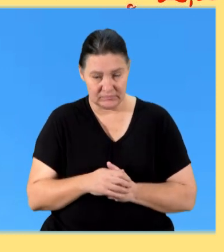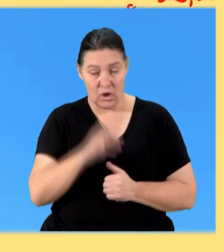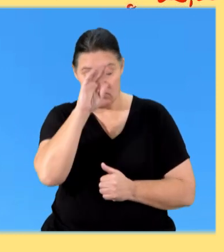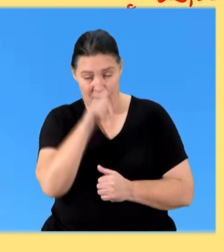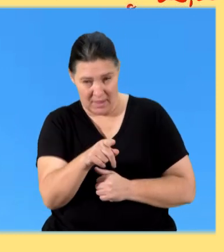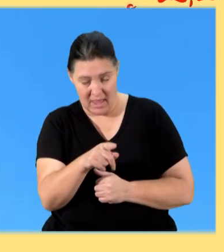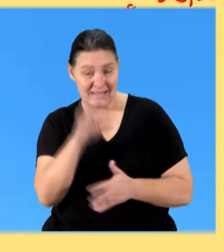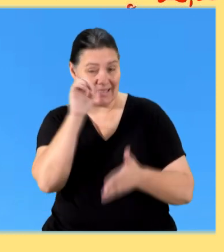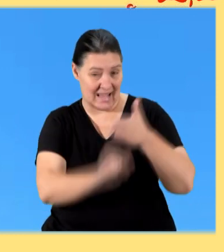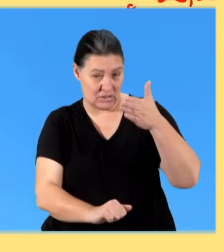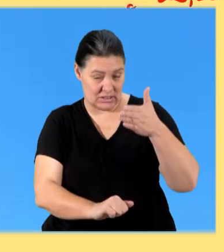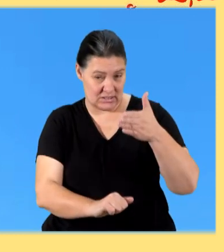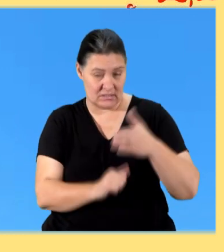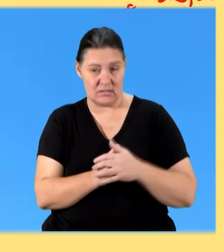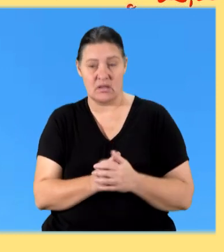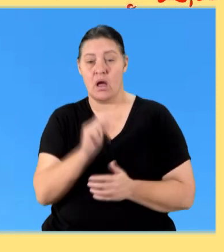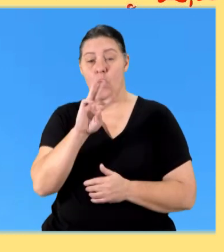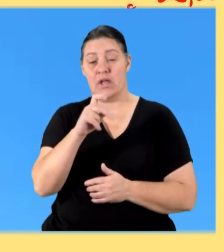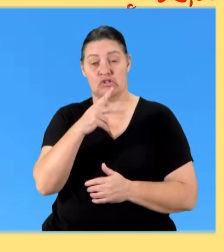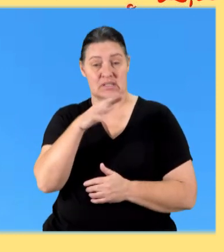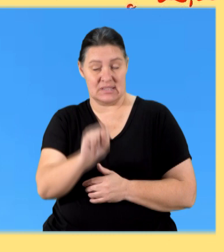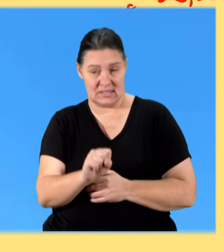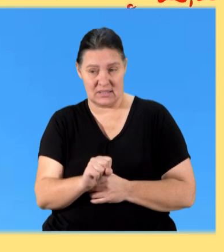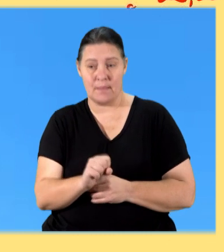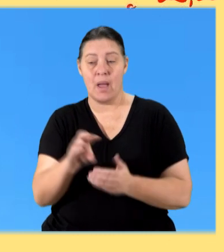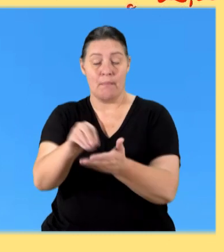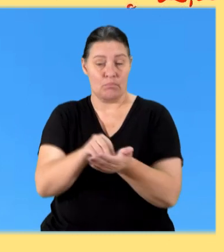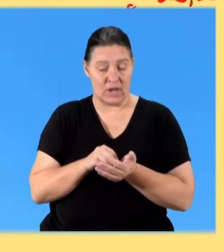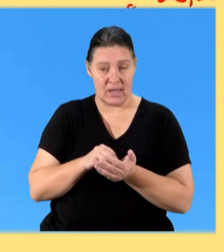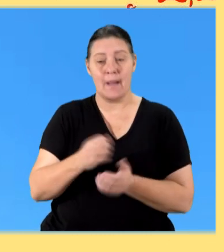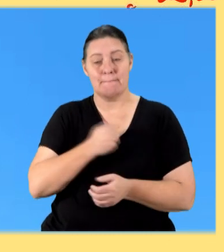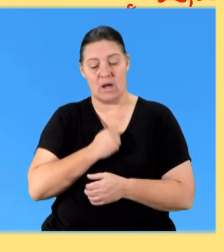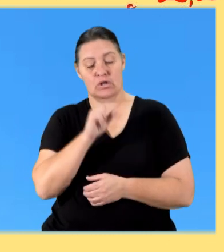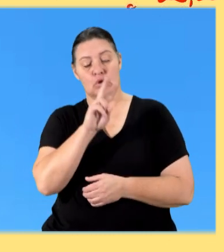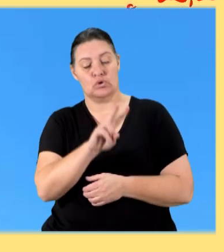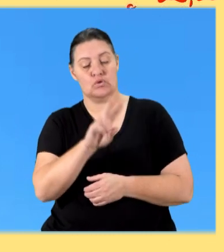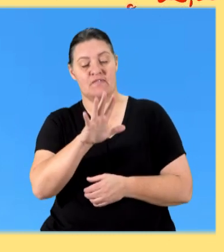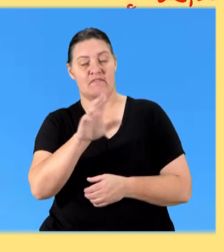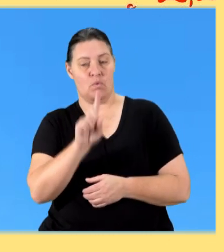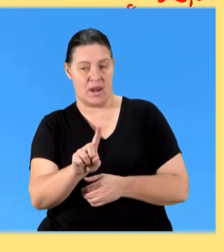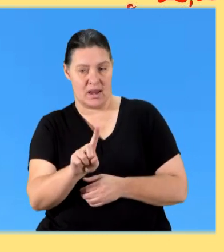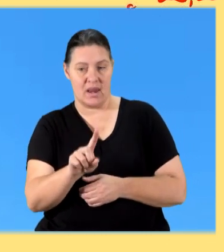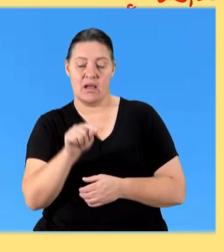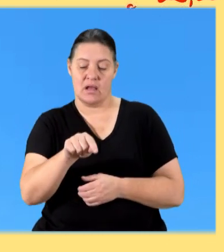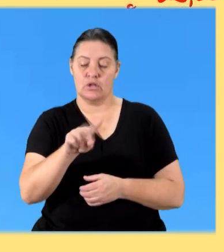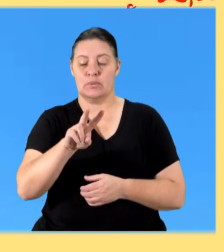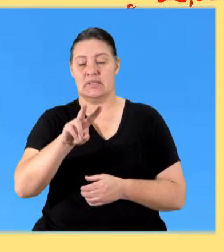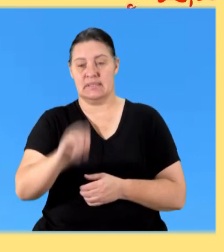Remember, that is the deduction, wages, and I'm bringing my 251 and